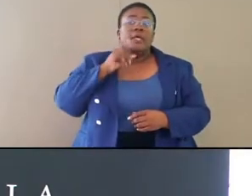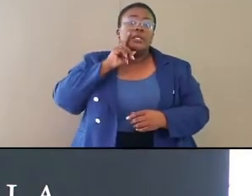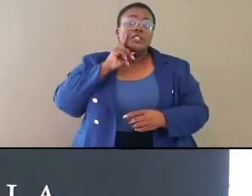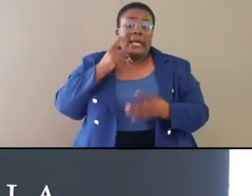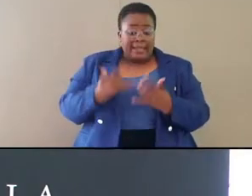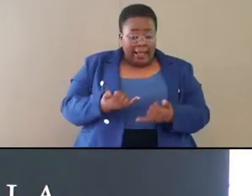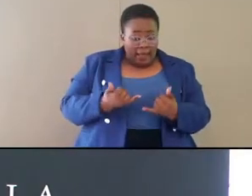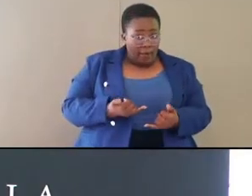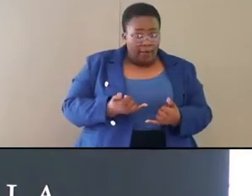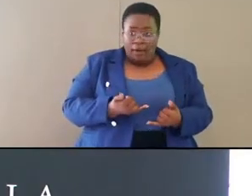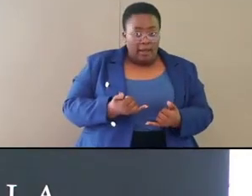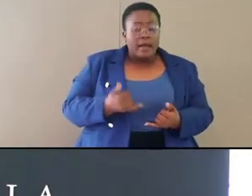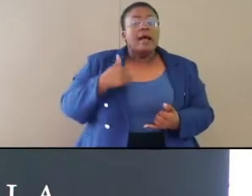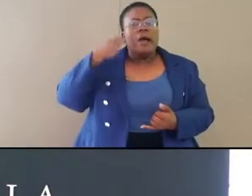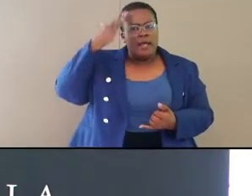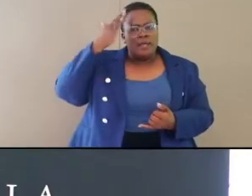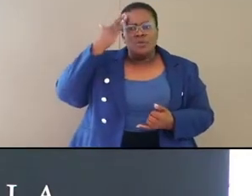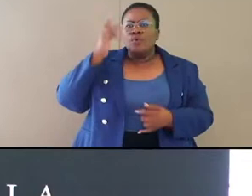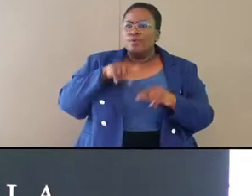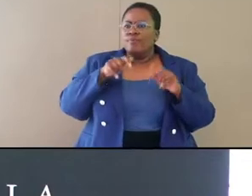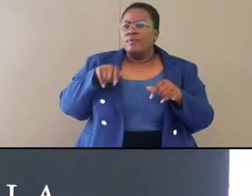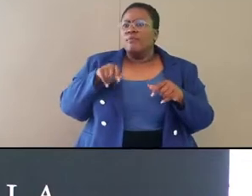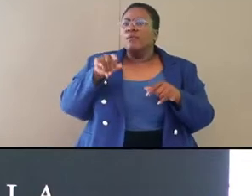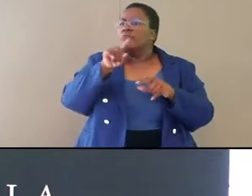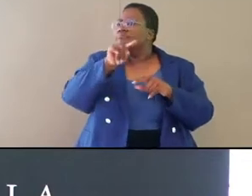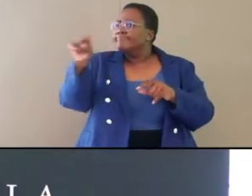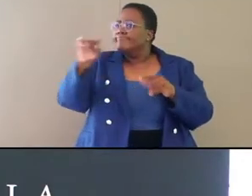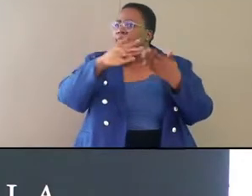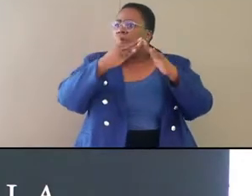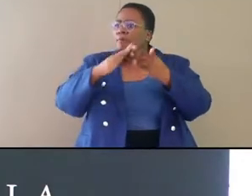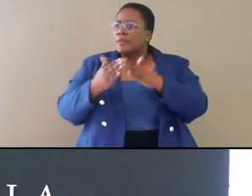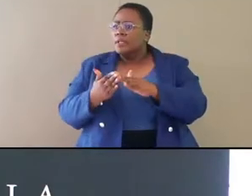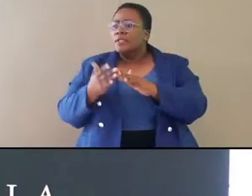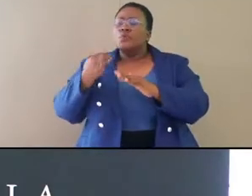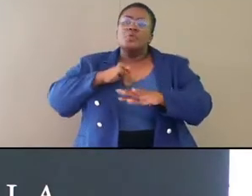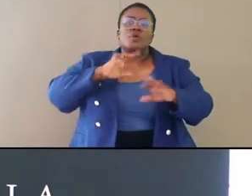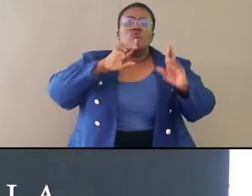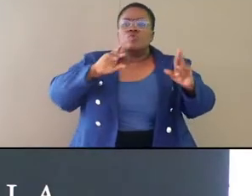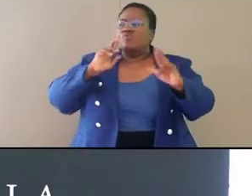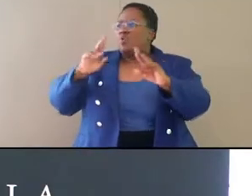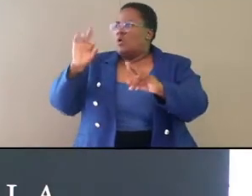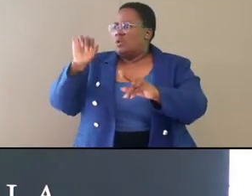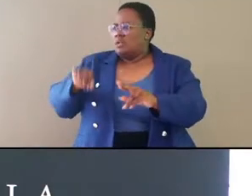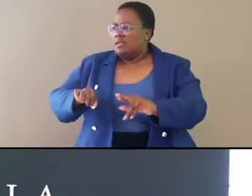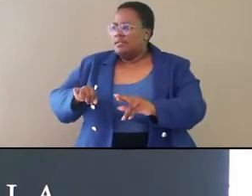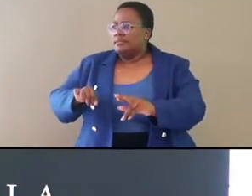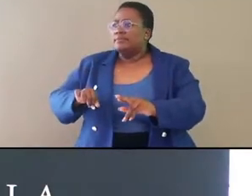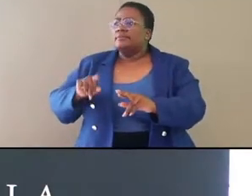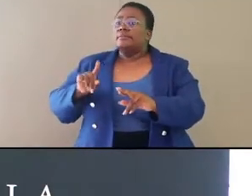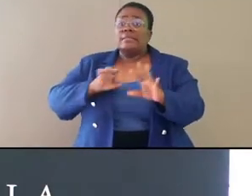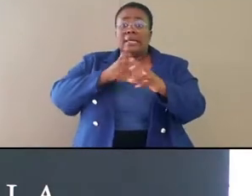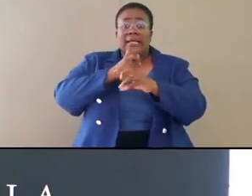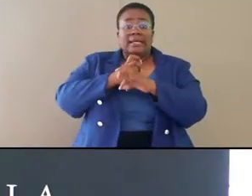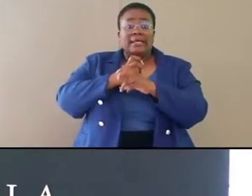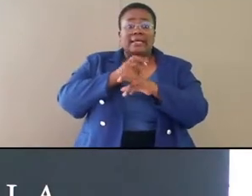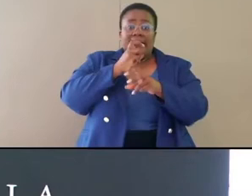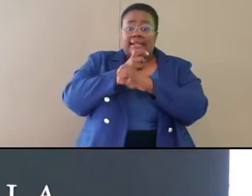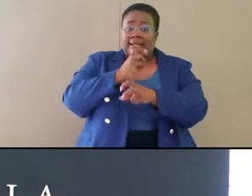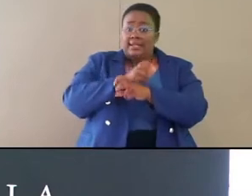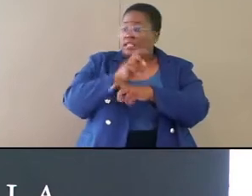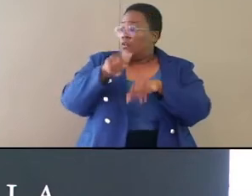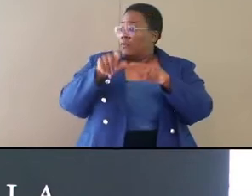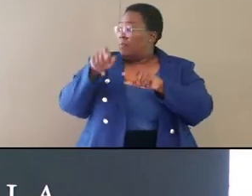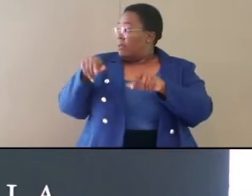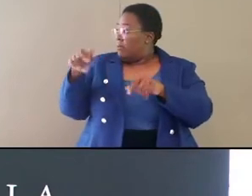now. I know that the people out there, we need to respond to the felt needs of the people now.